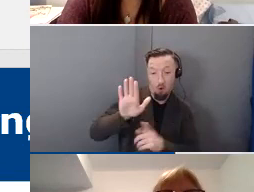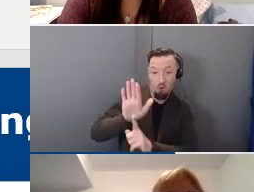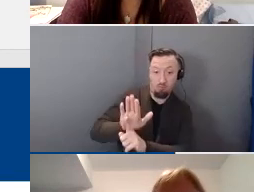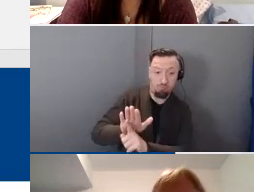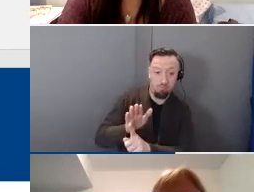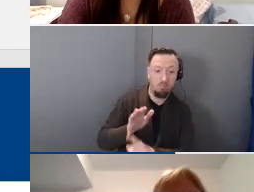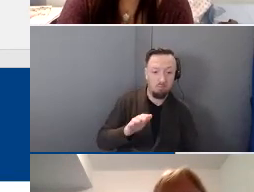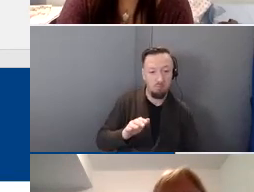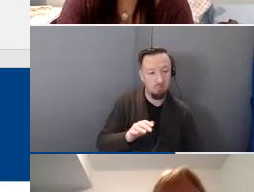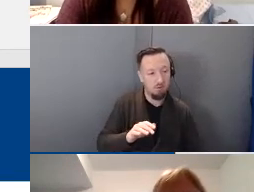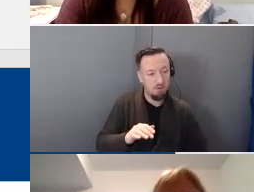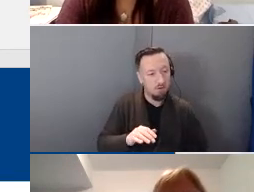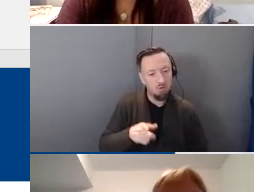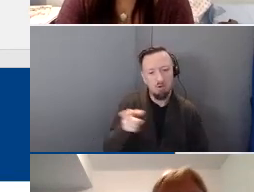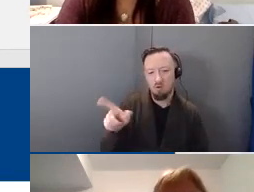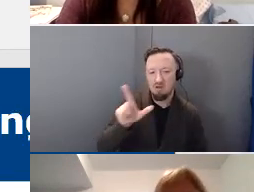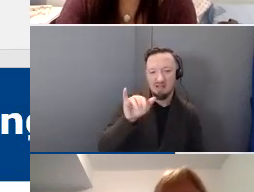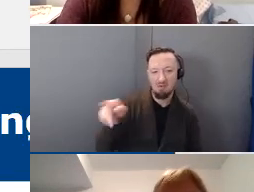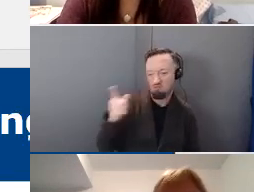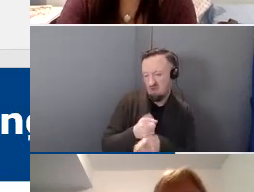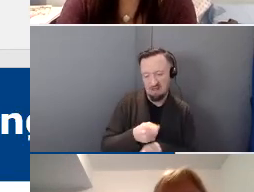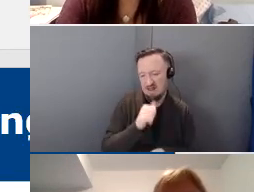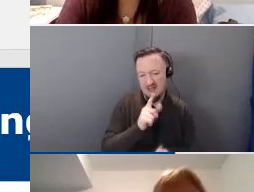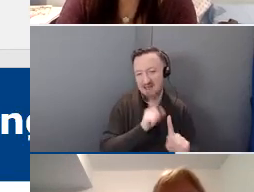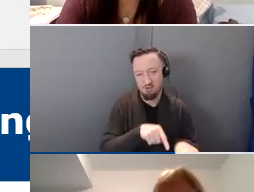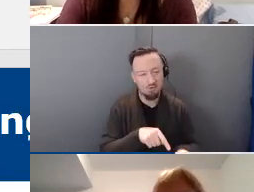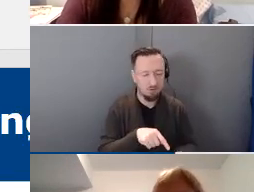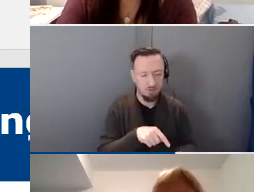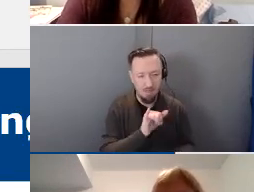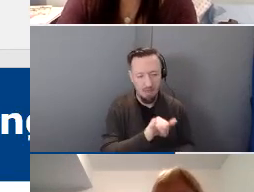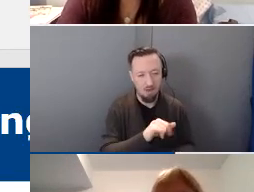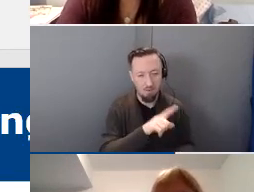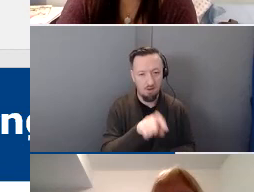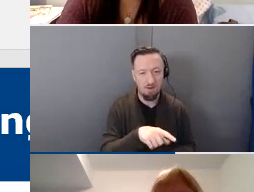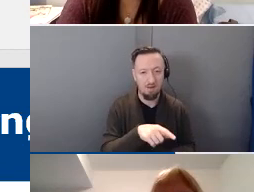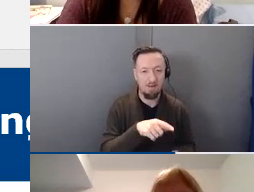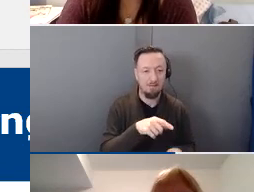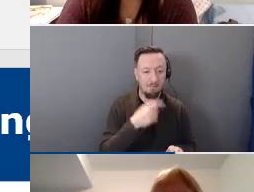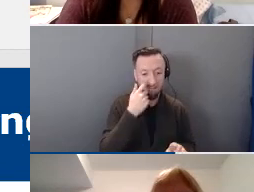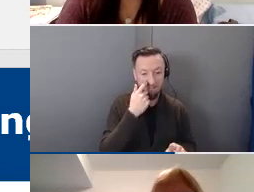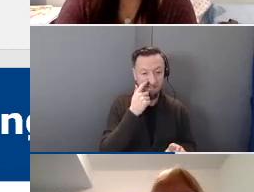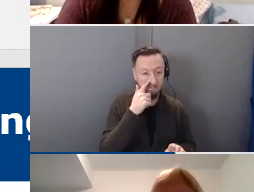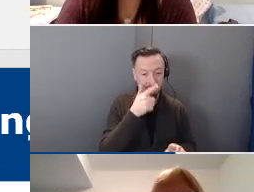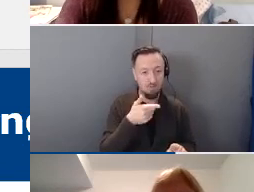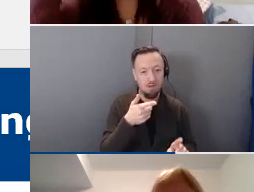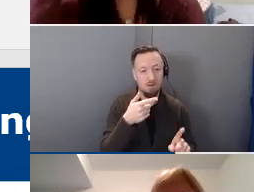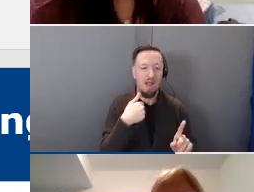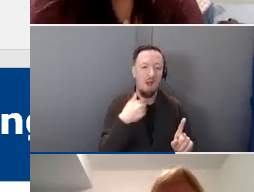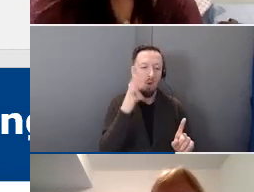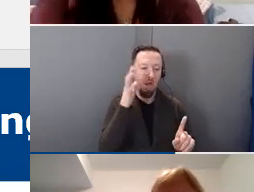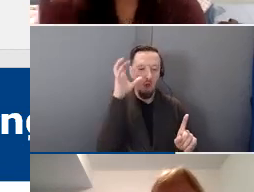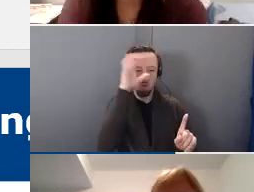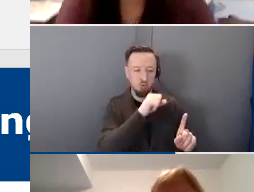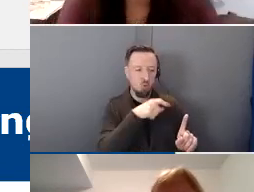You're right, Lynn, it doesn't address it. It doesn't really address. It doesn't address if they. No. You're just going to assume they're